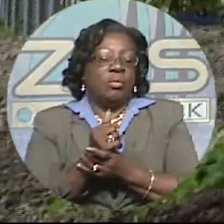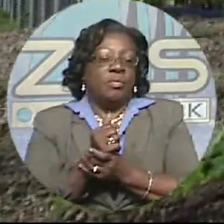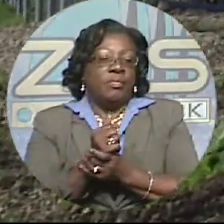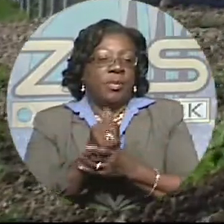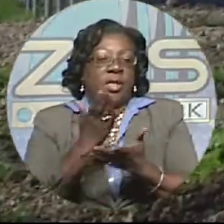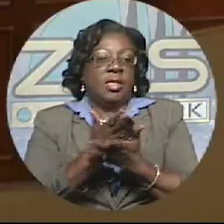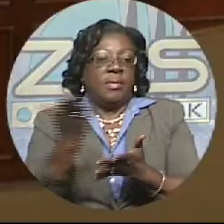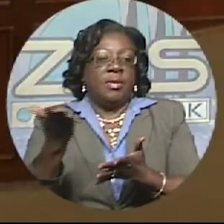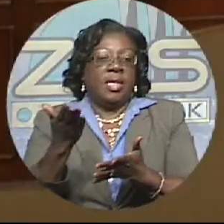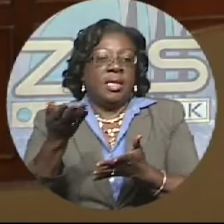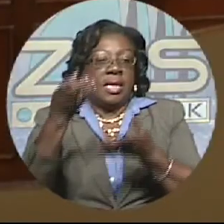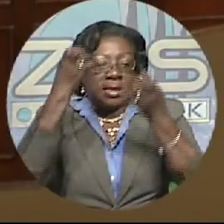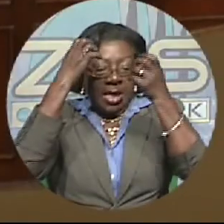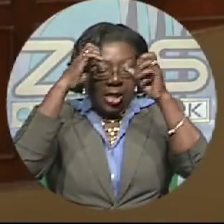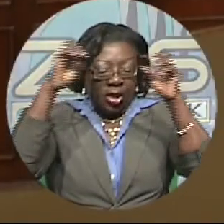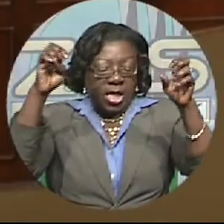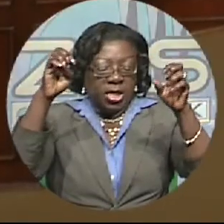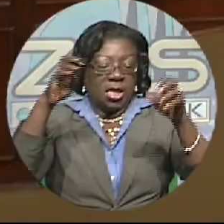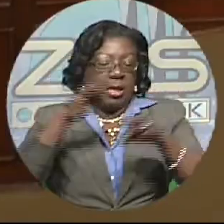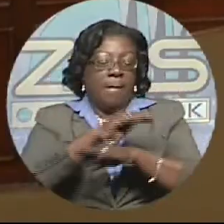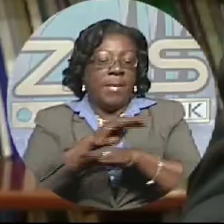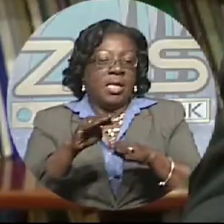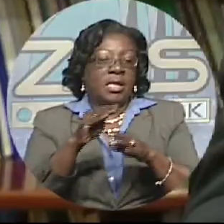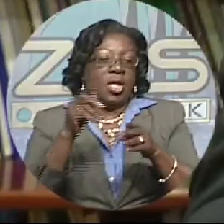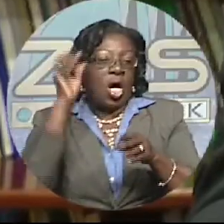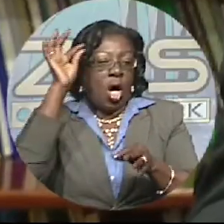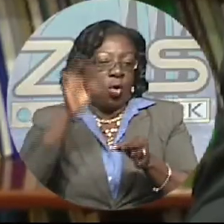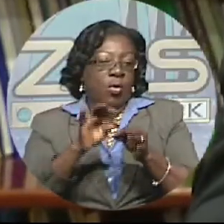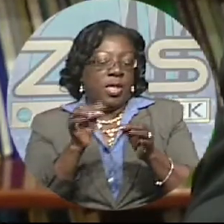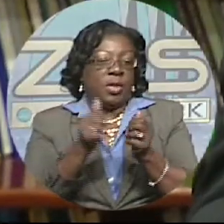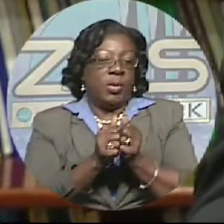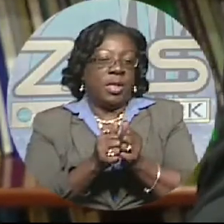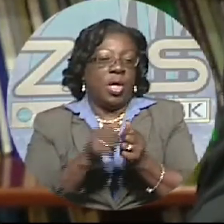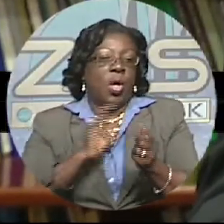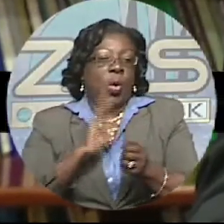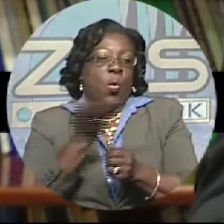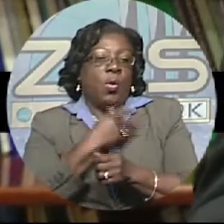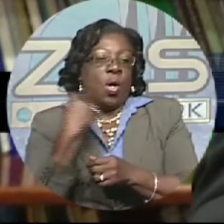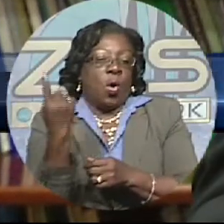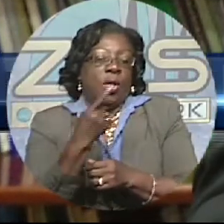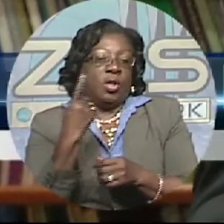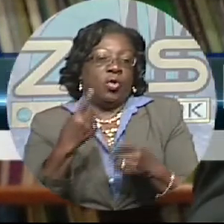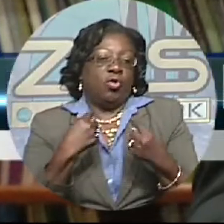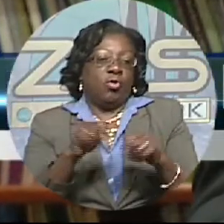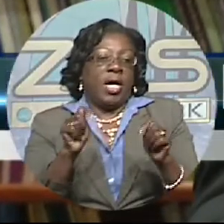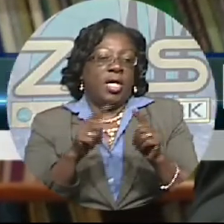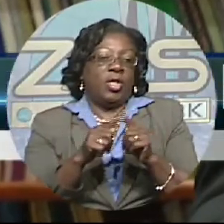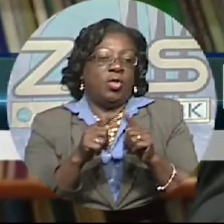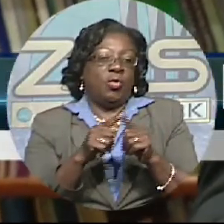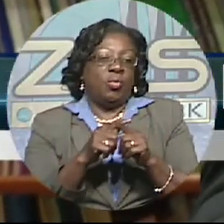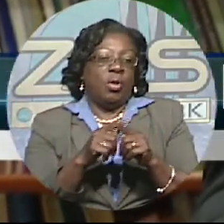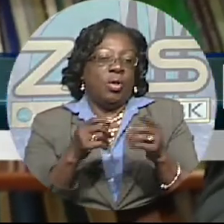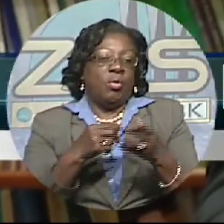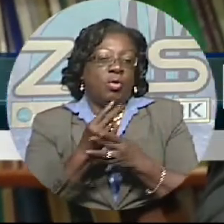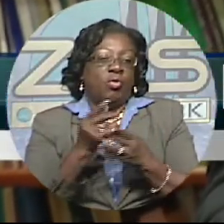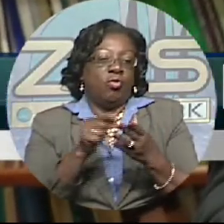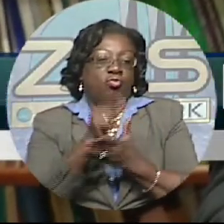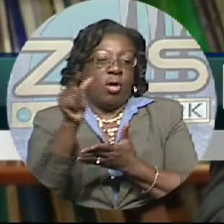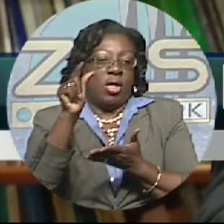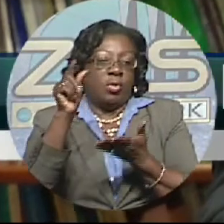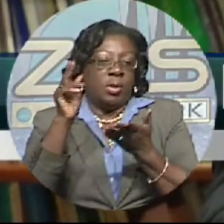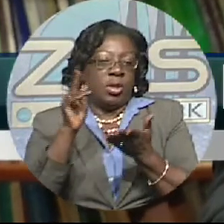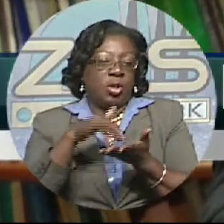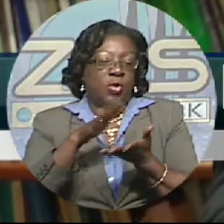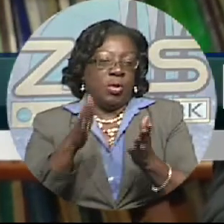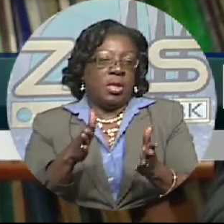something Education Minister Jerome Fitzgerald agrees with. We also are trying to produce graduates, and